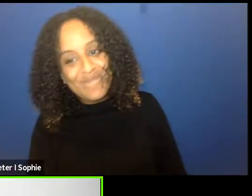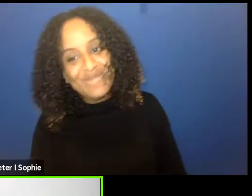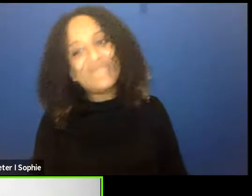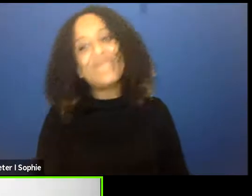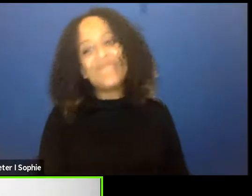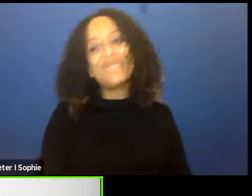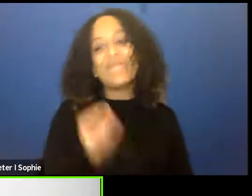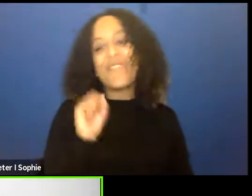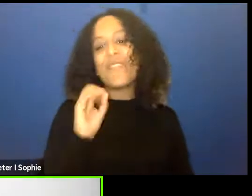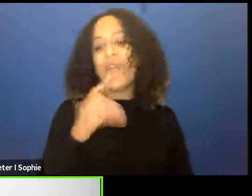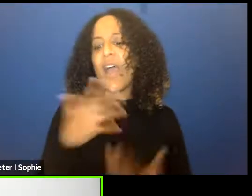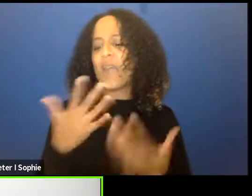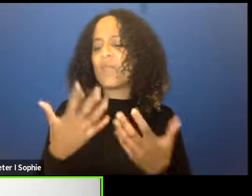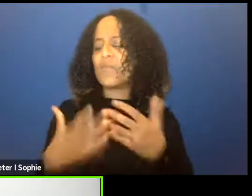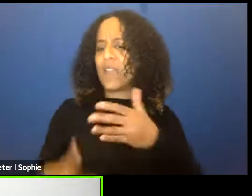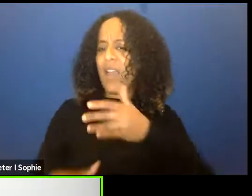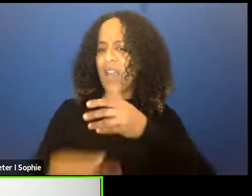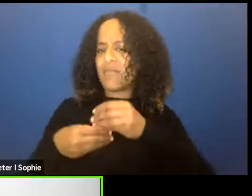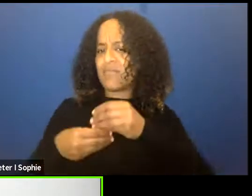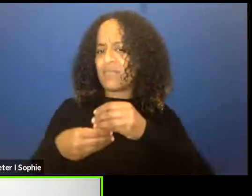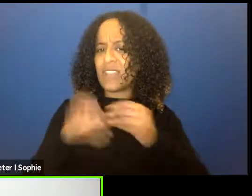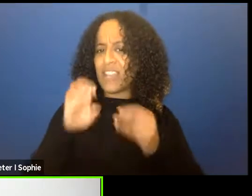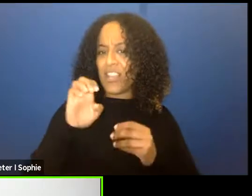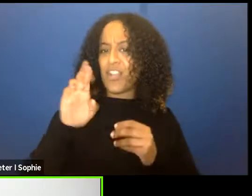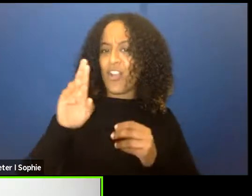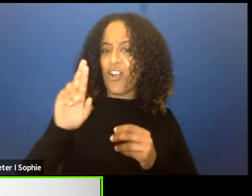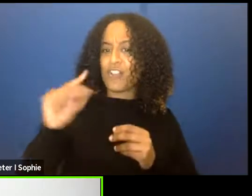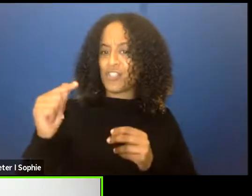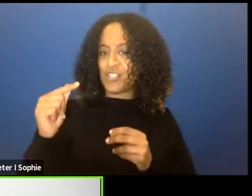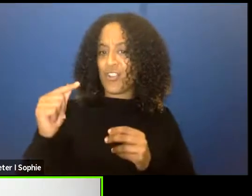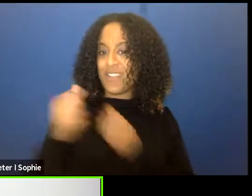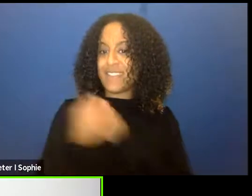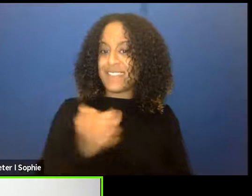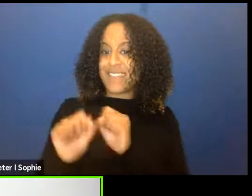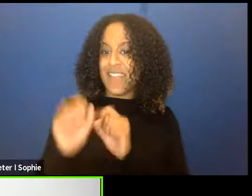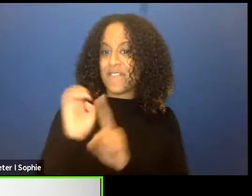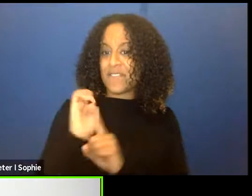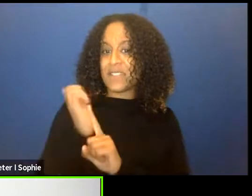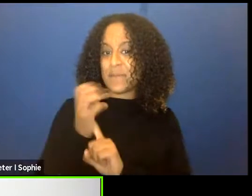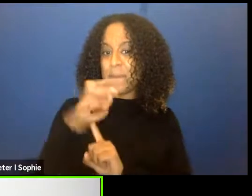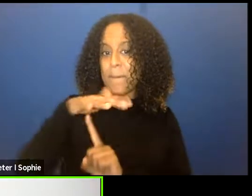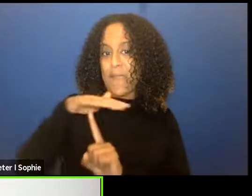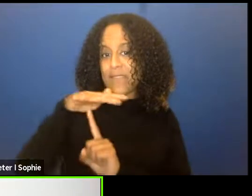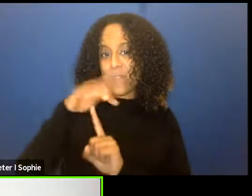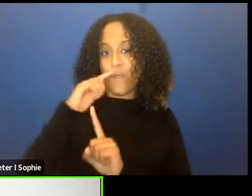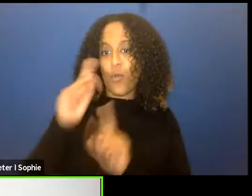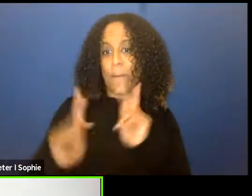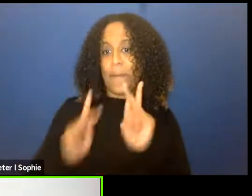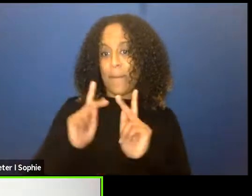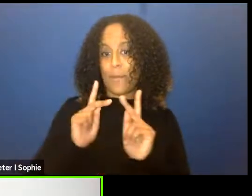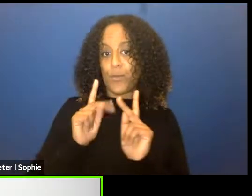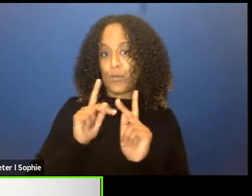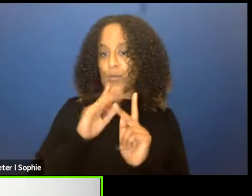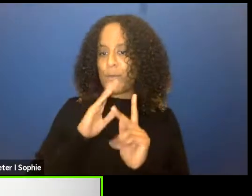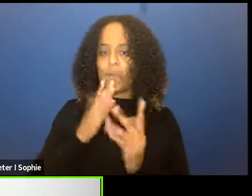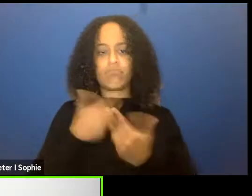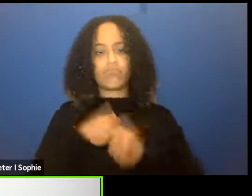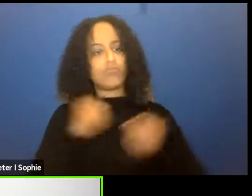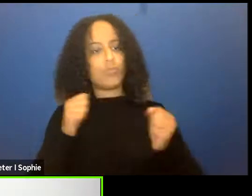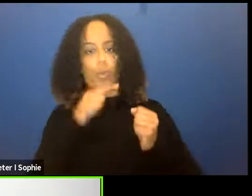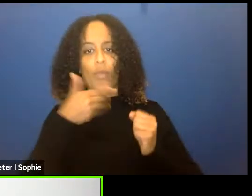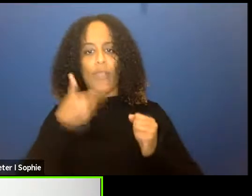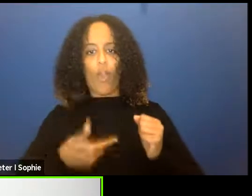I would just add that, you know, ERGs are a safe space for people to be who they are, right? And so